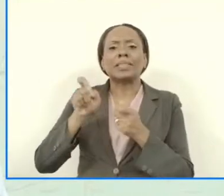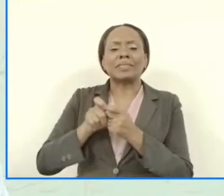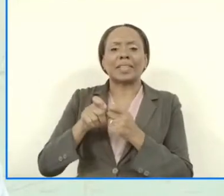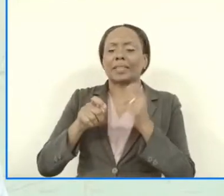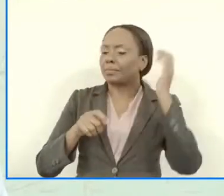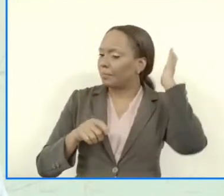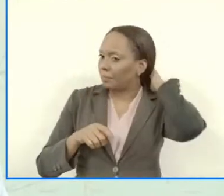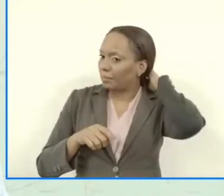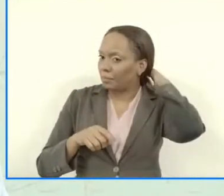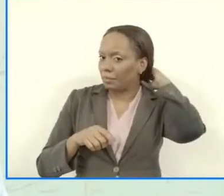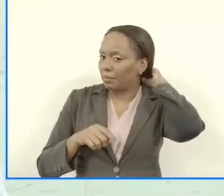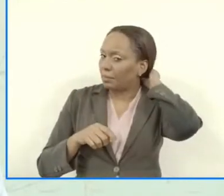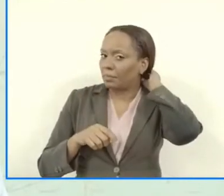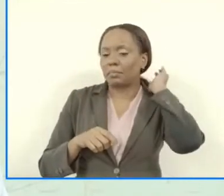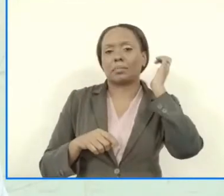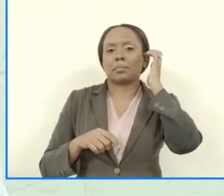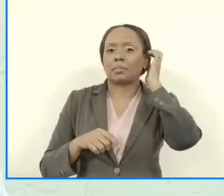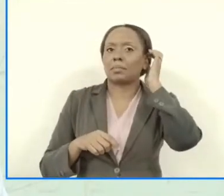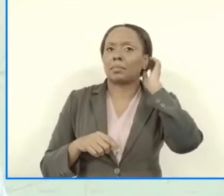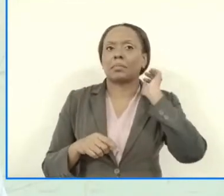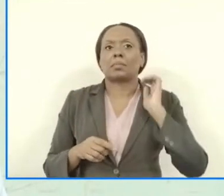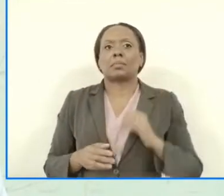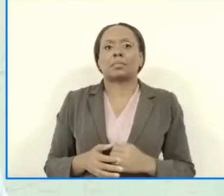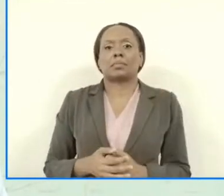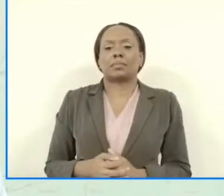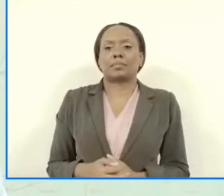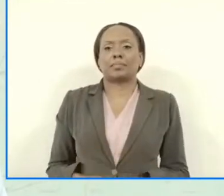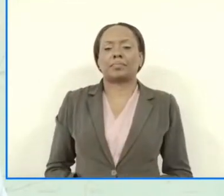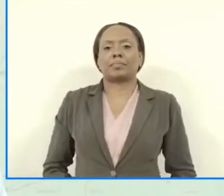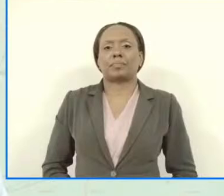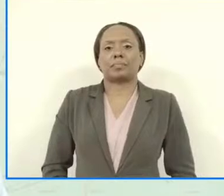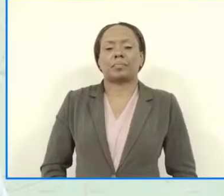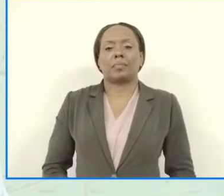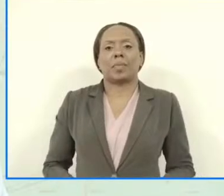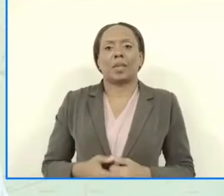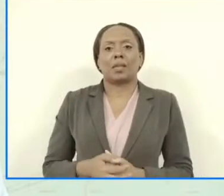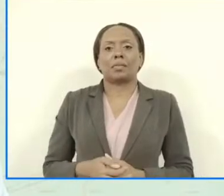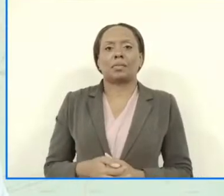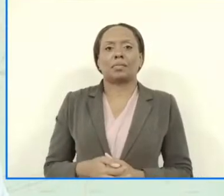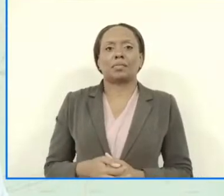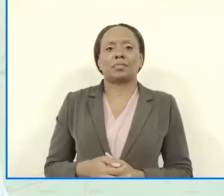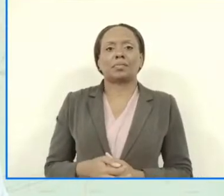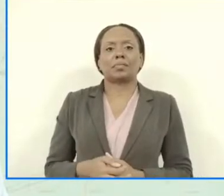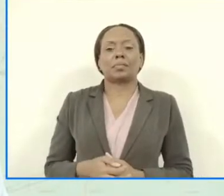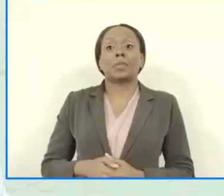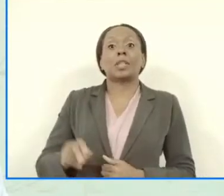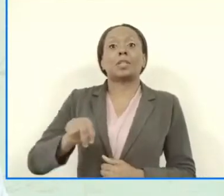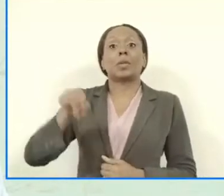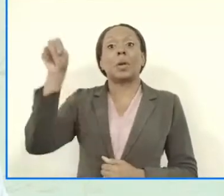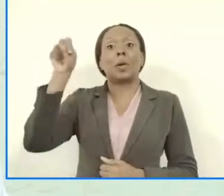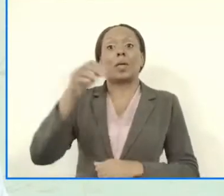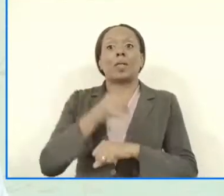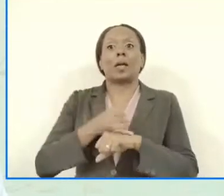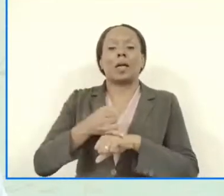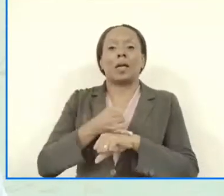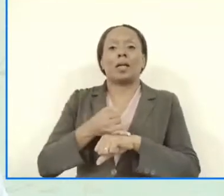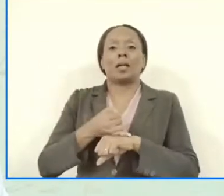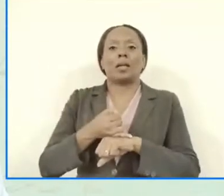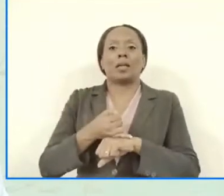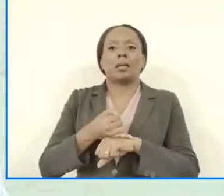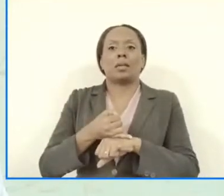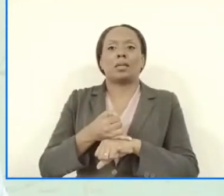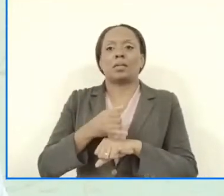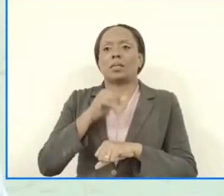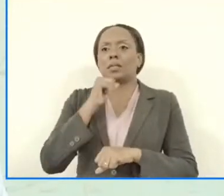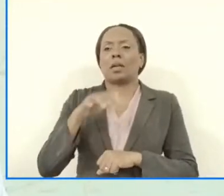So having said that, the northern sections of the island might not have felt the 75 miles per hour, but they would have felt very strong storm